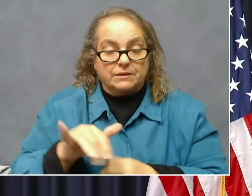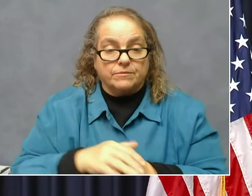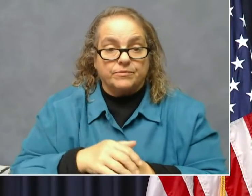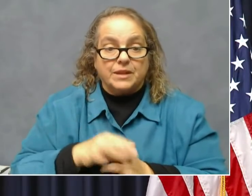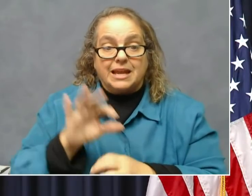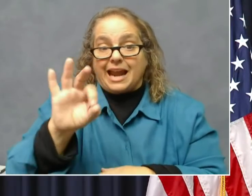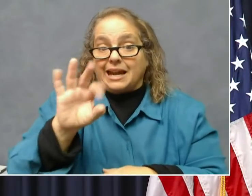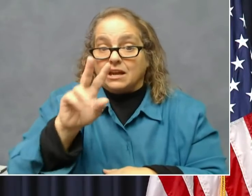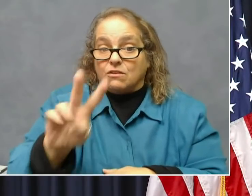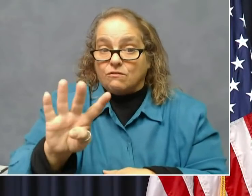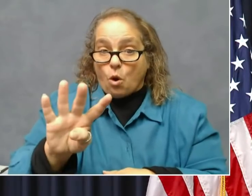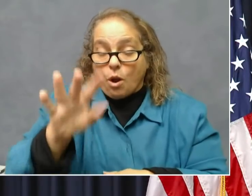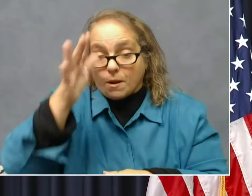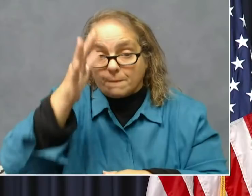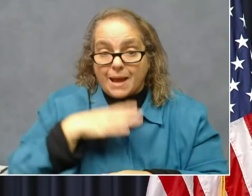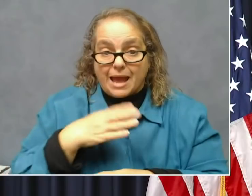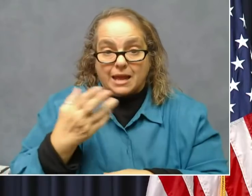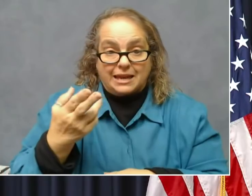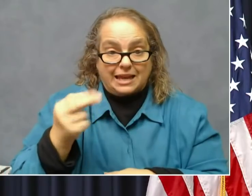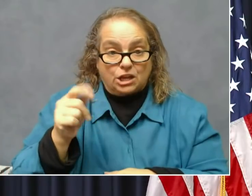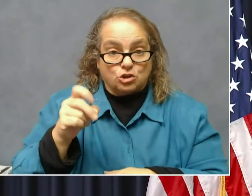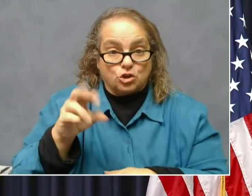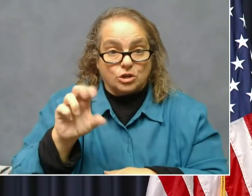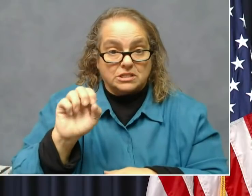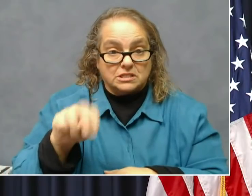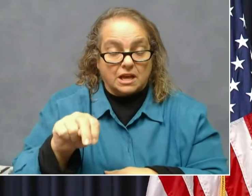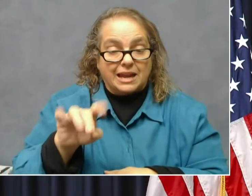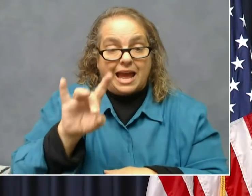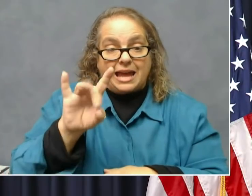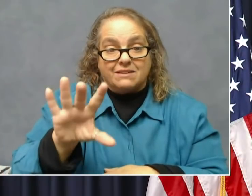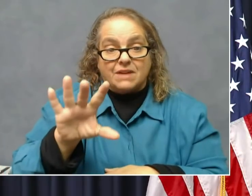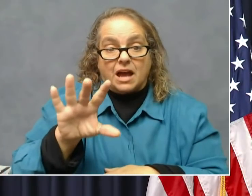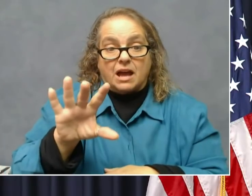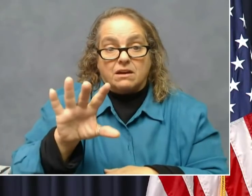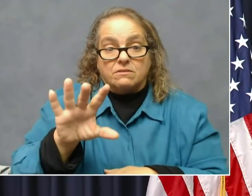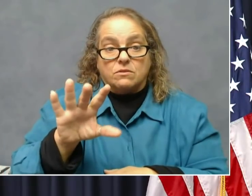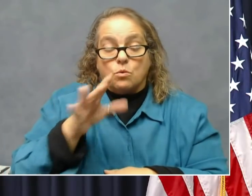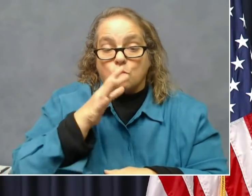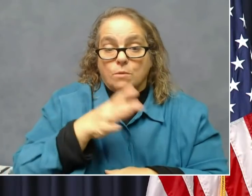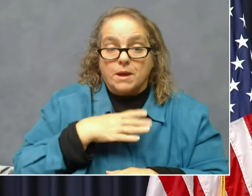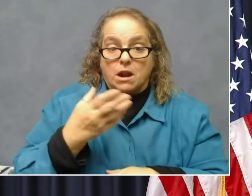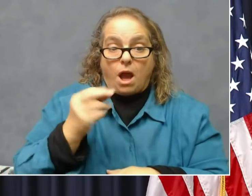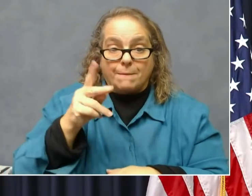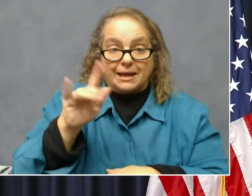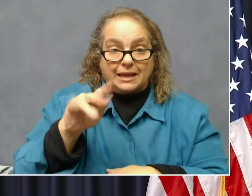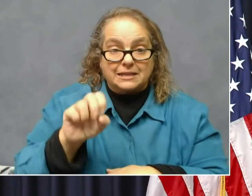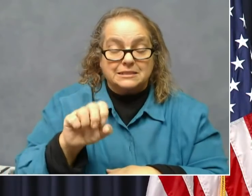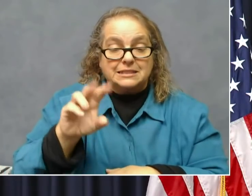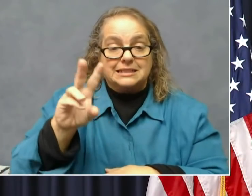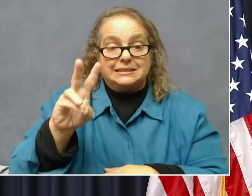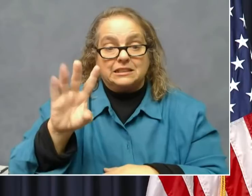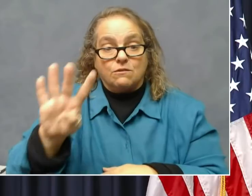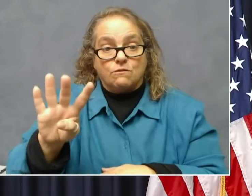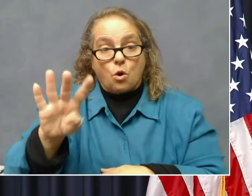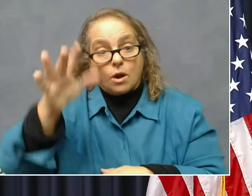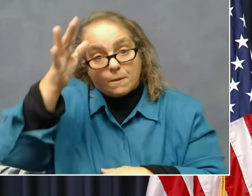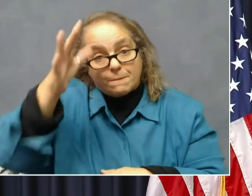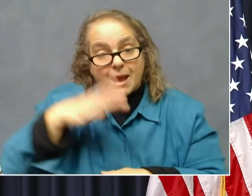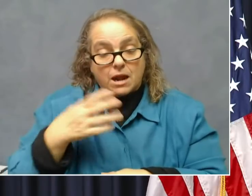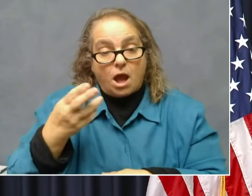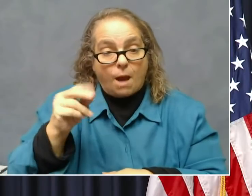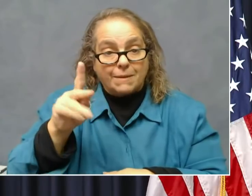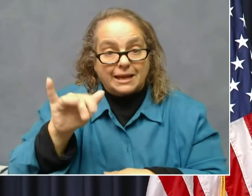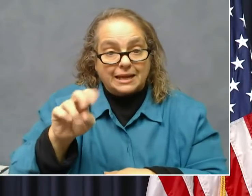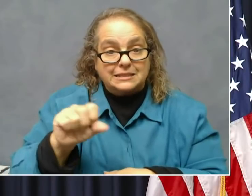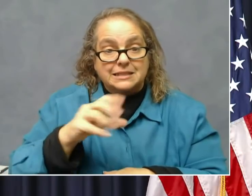94-year-old man from Henderson, 85-year-old woman from Hopkins, a 64-year-old man from Hopkins, and a